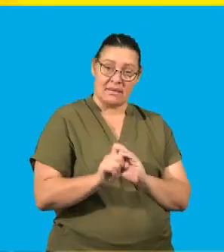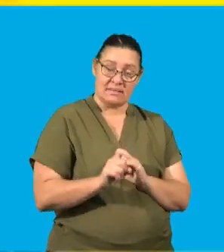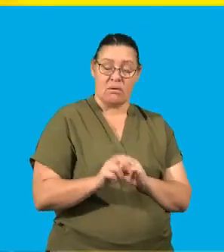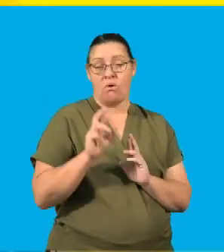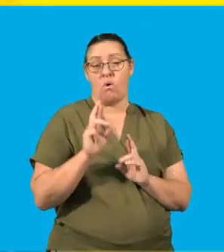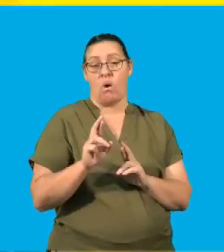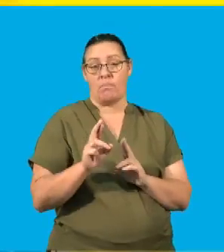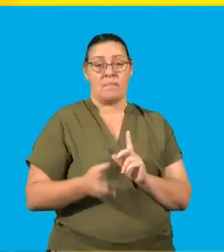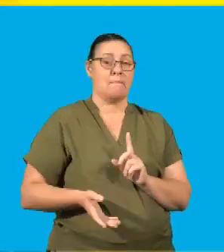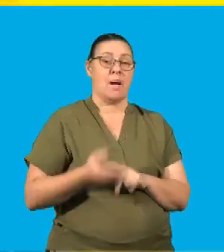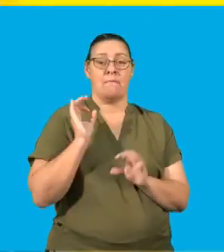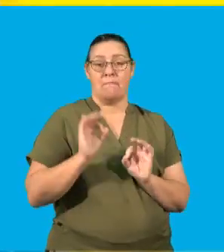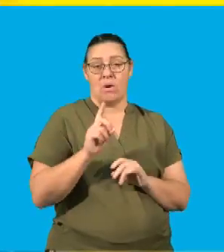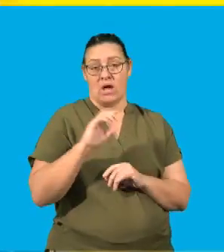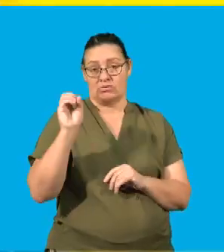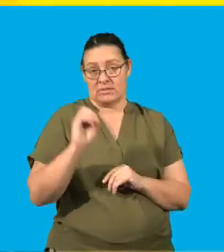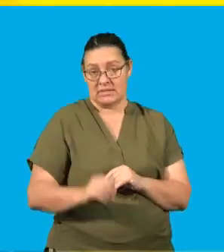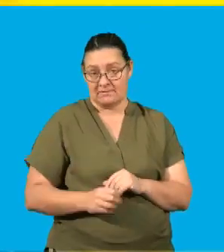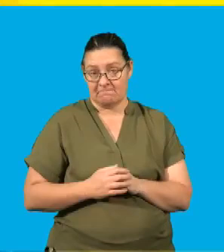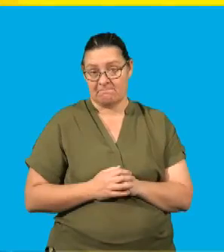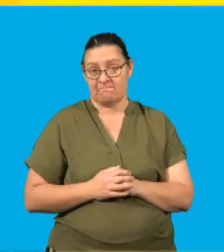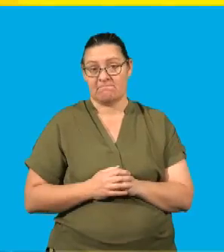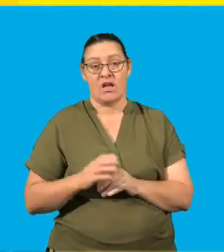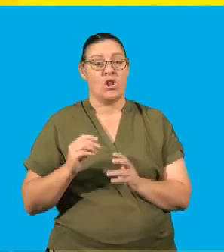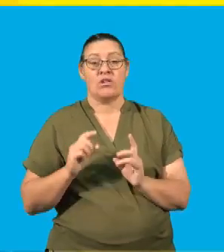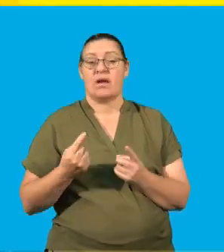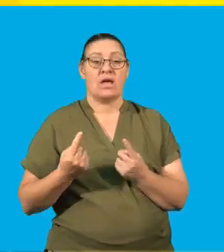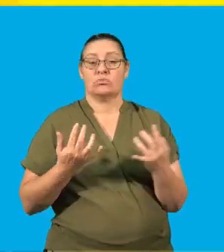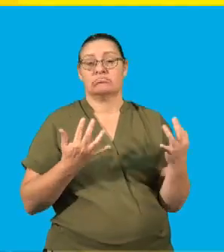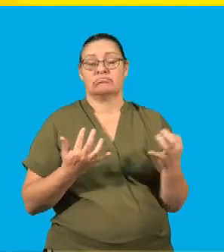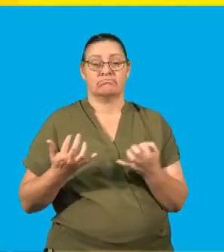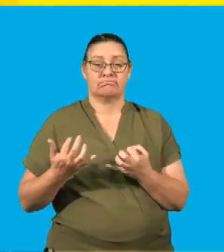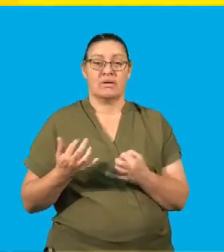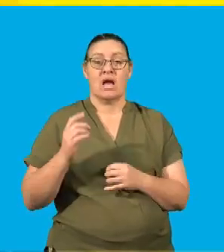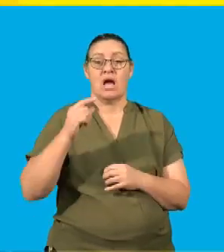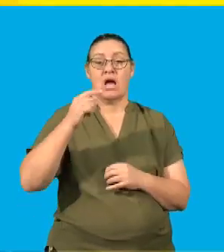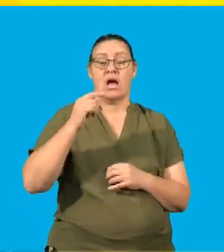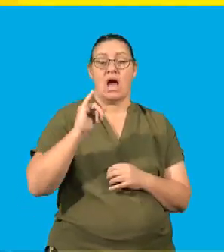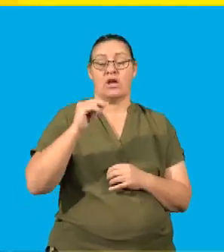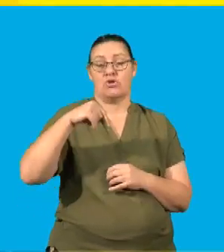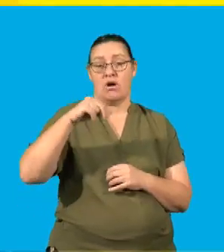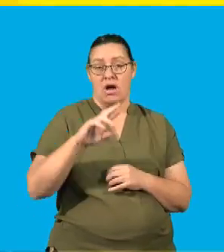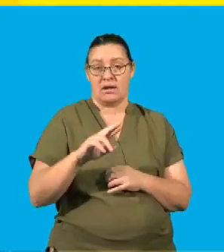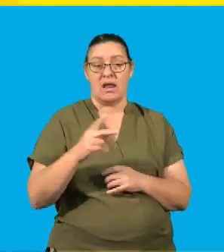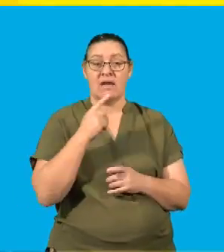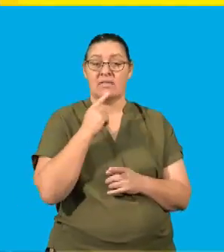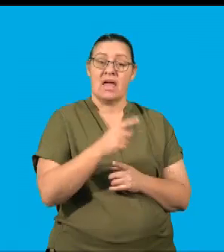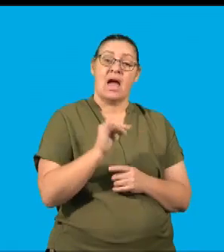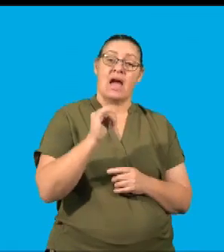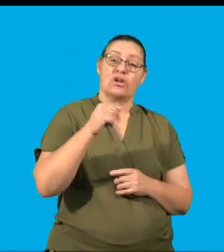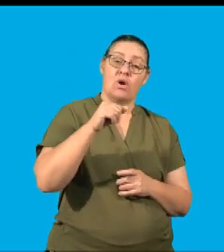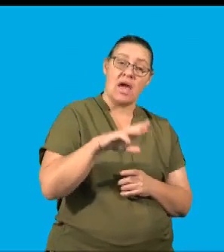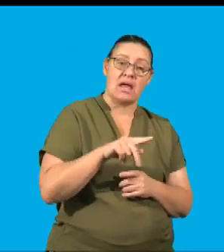identify it, I hope you guys will ace that question. Learners could not calculate the interquartile range. Instead